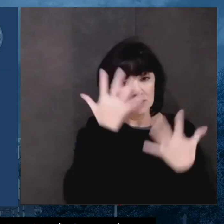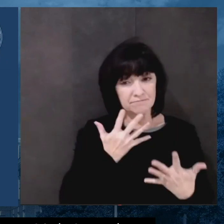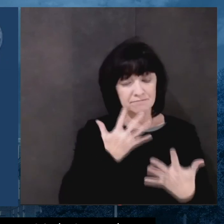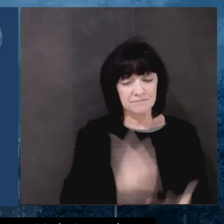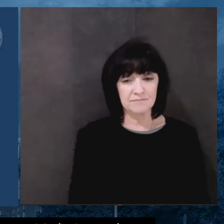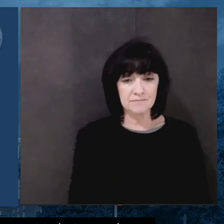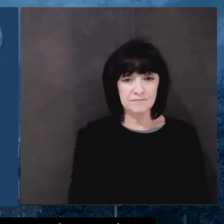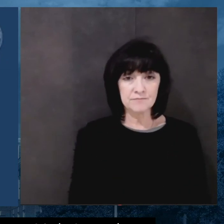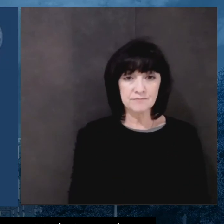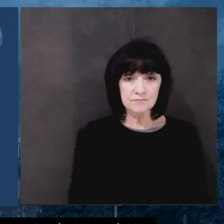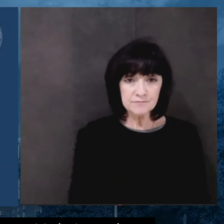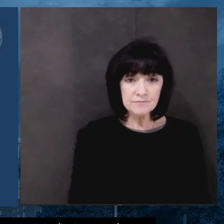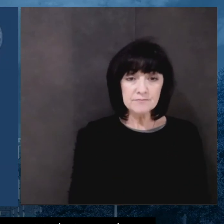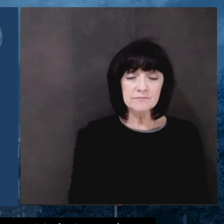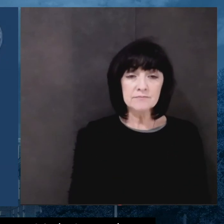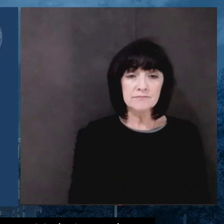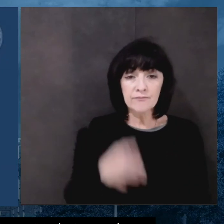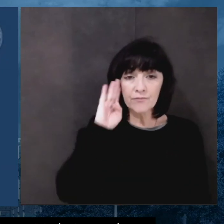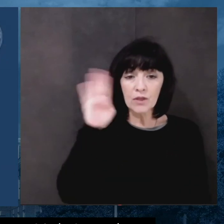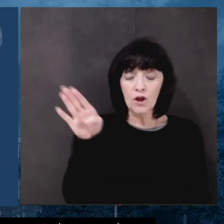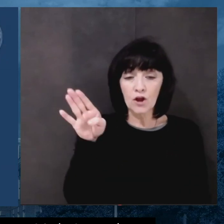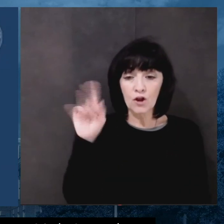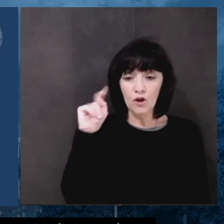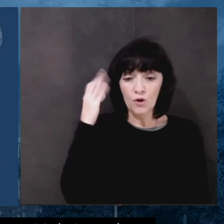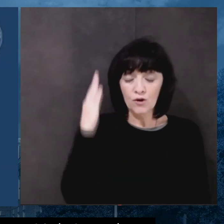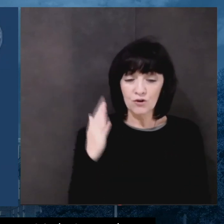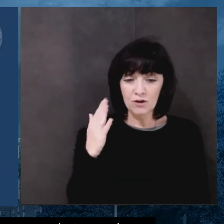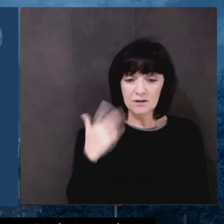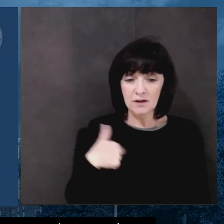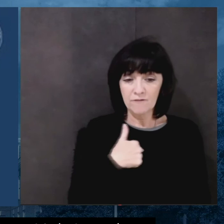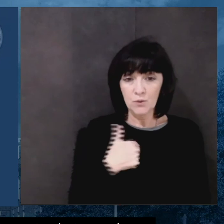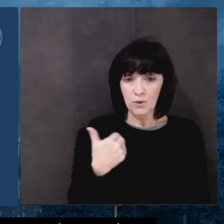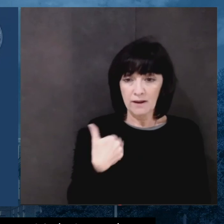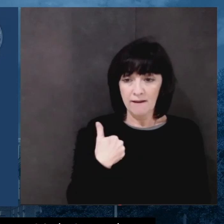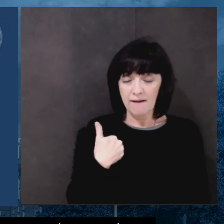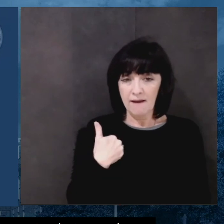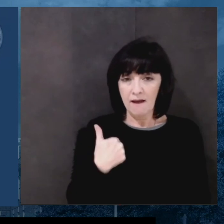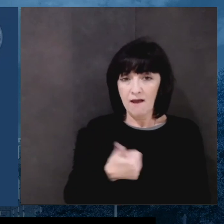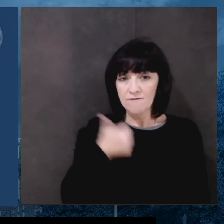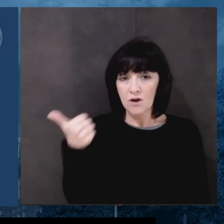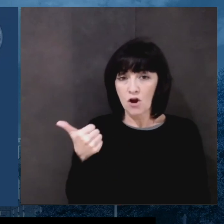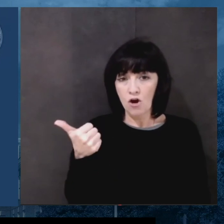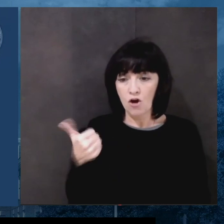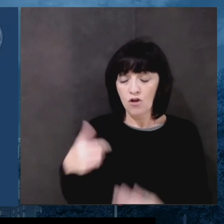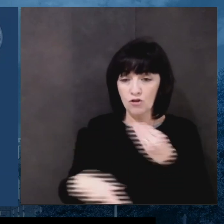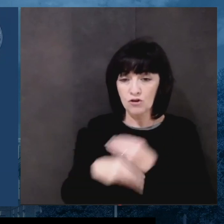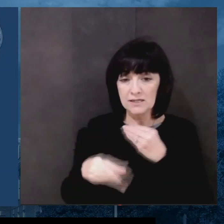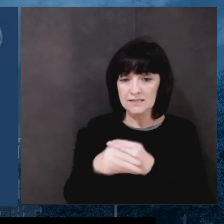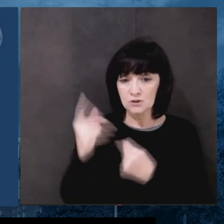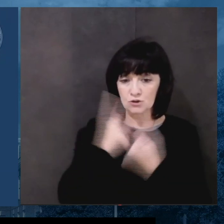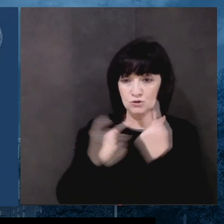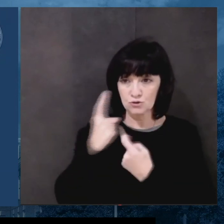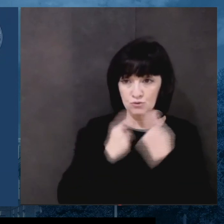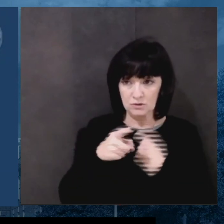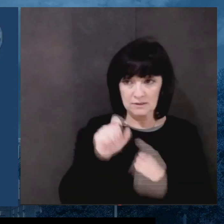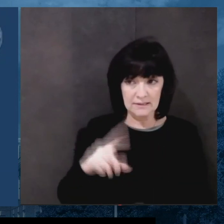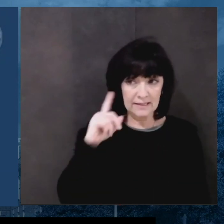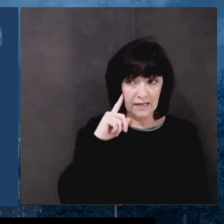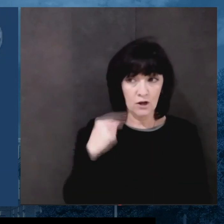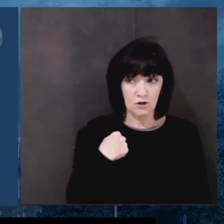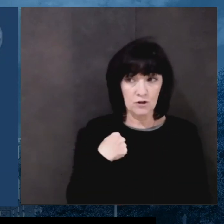Hi, Governor. We have a few pre-submitted press questions. Can you hear me? Yes, I can. Okay. First is from Jared Leedy